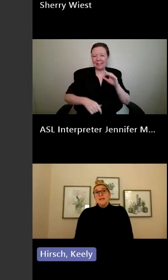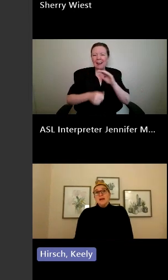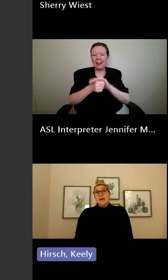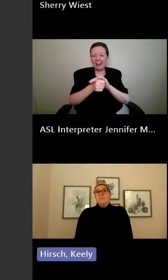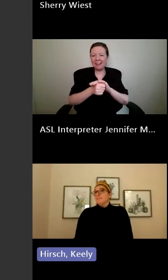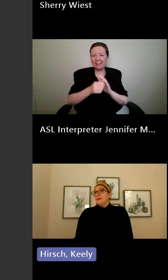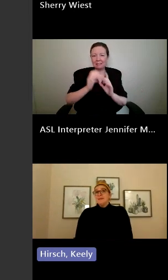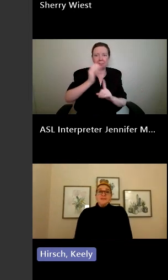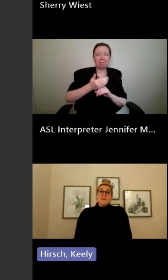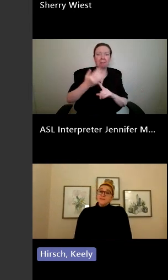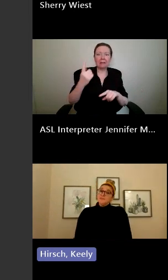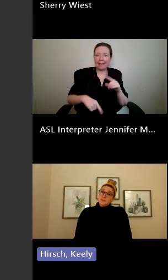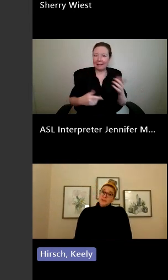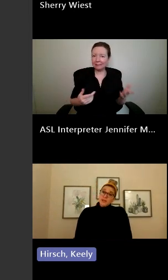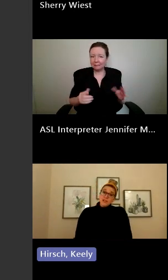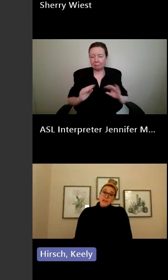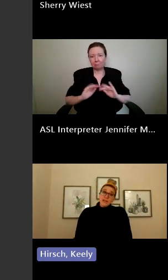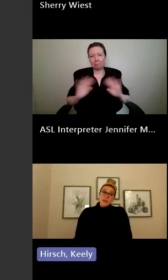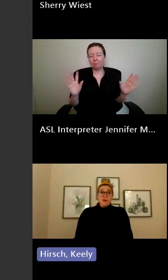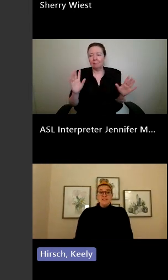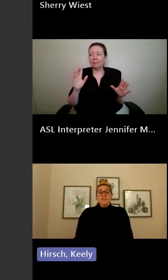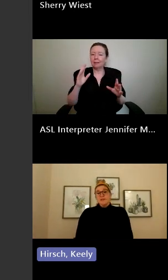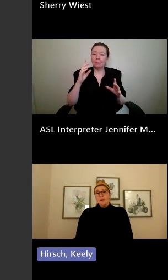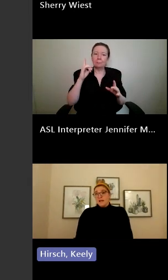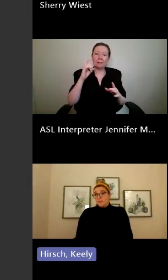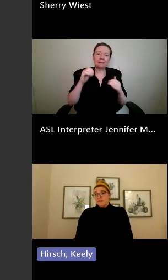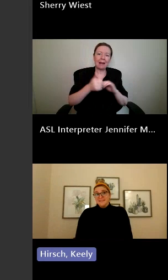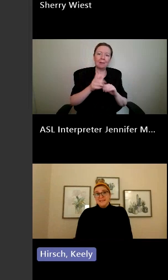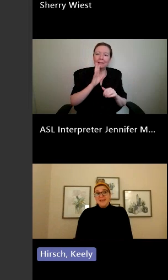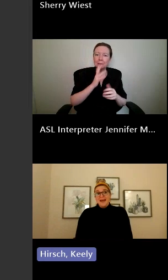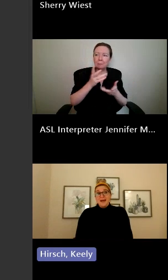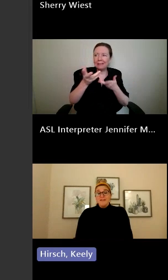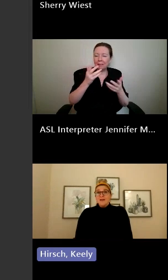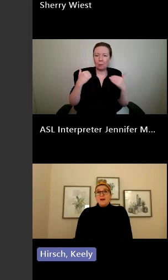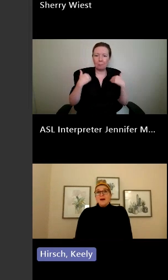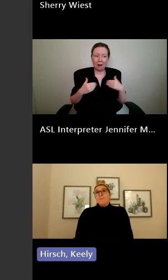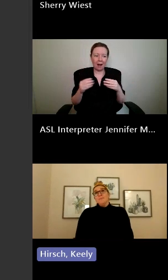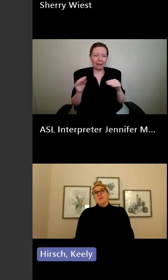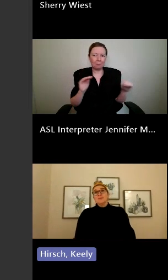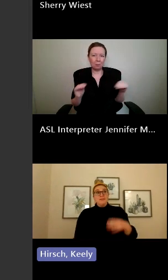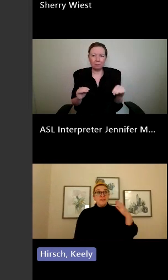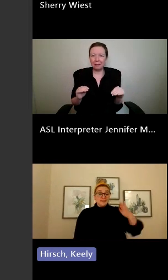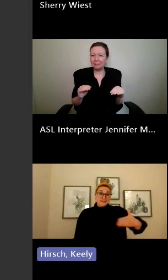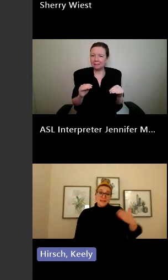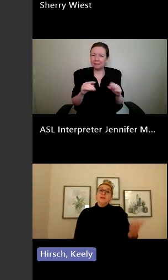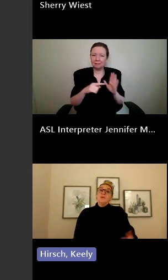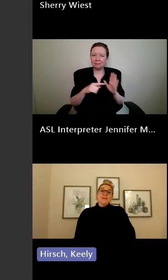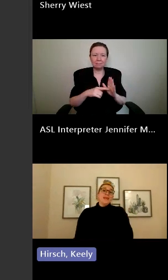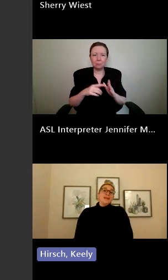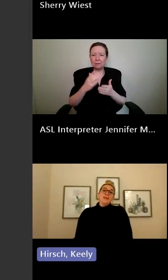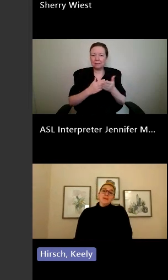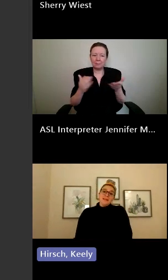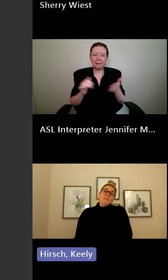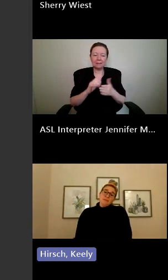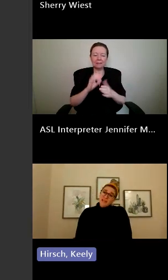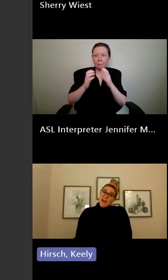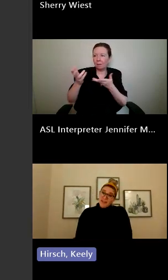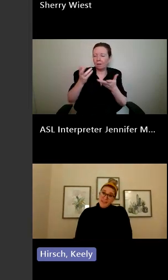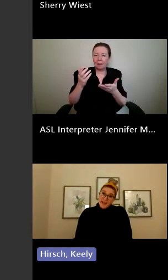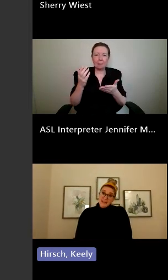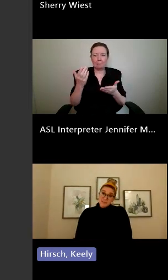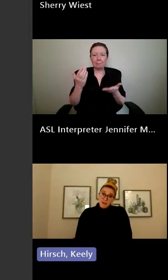disability, maybe in their speech production or in some of the body movements that they have, or some of the things that they communicate. They might not be